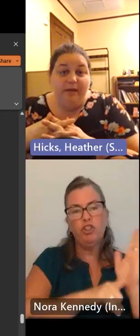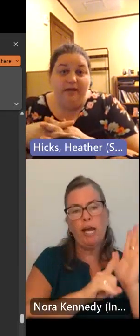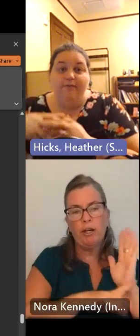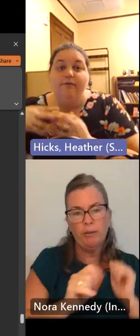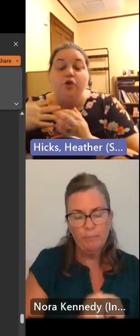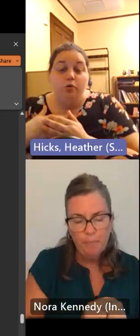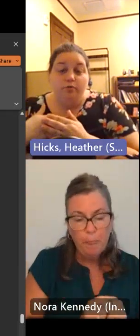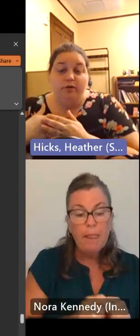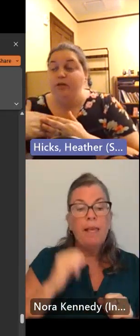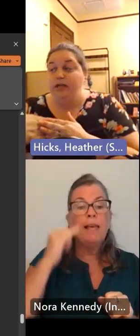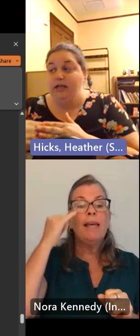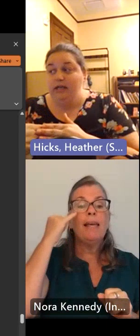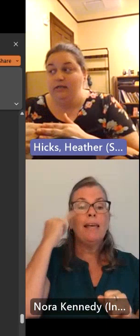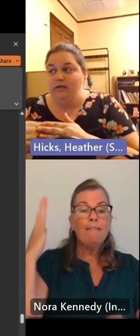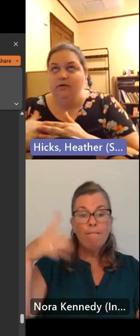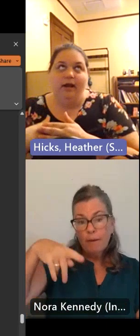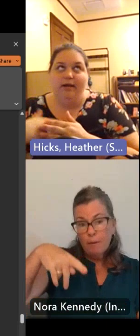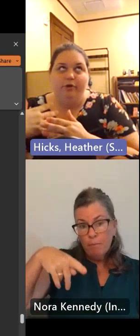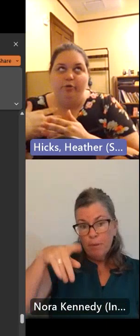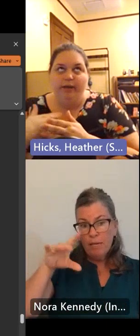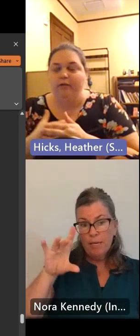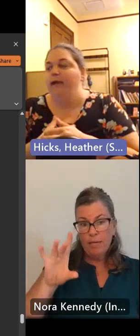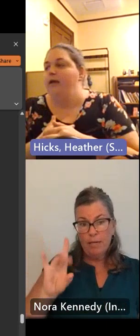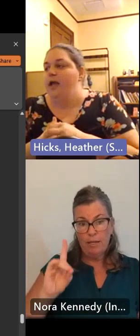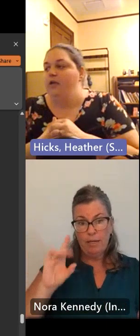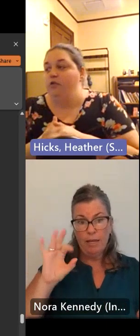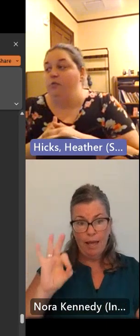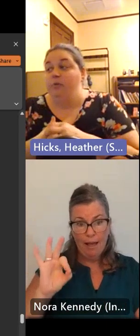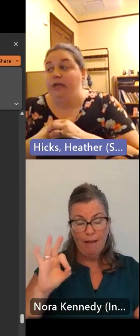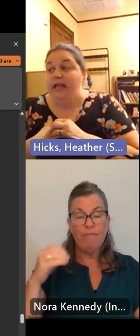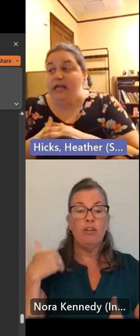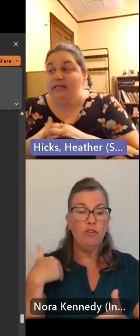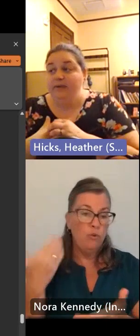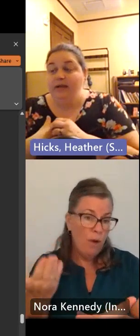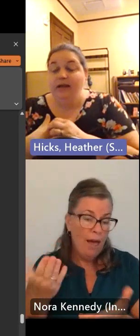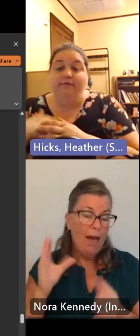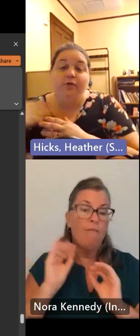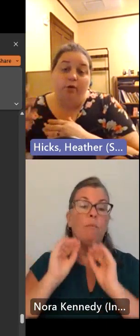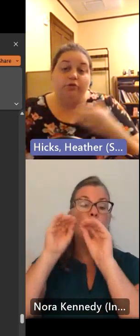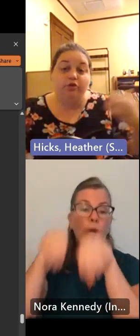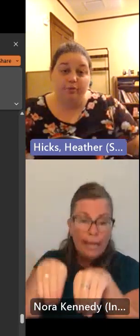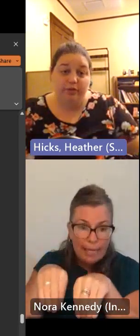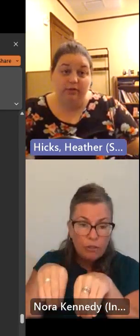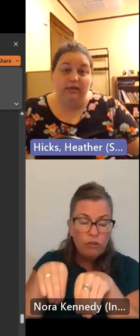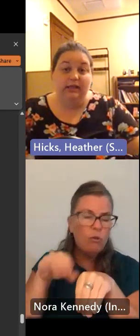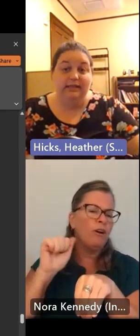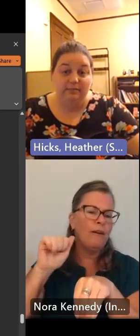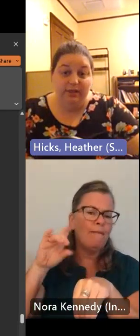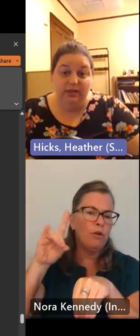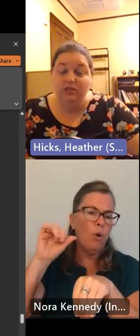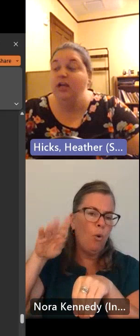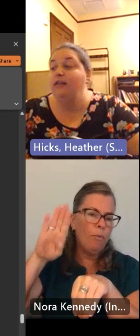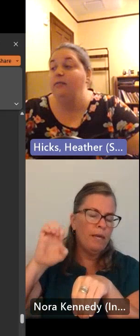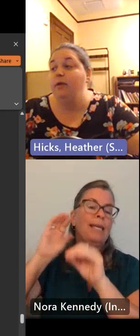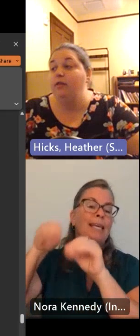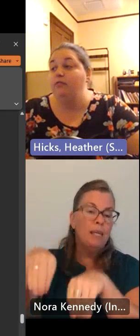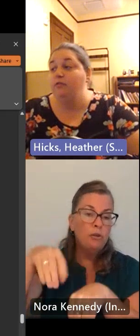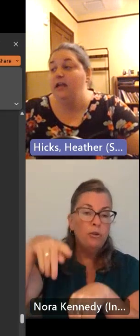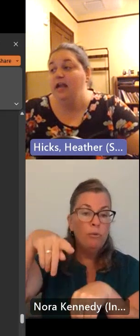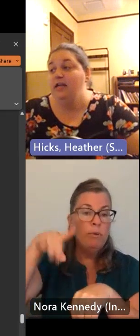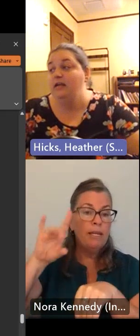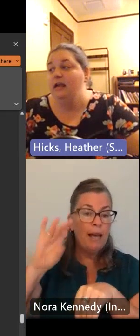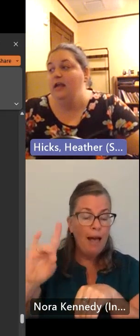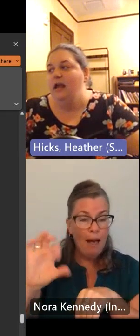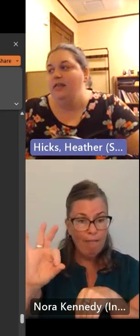If you have PDF and you're the one putting it in, or have Adobe Acrobat, and you're the one putting it into PDF, you also should be doing the accessibility check that we went